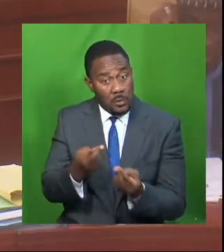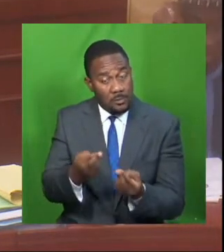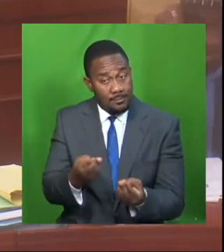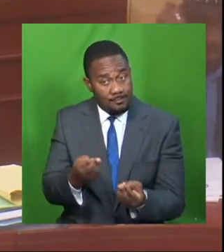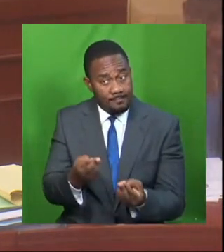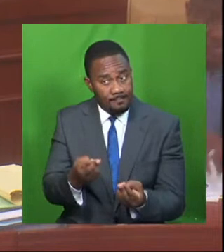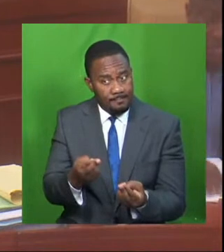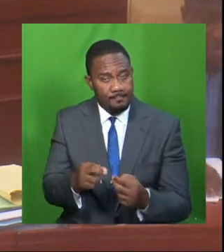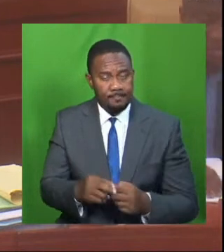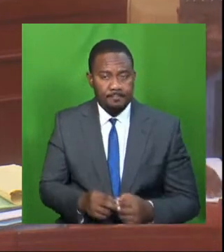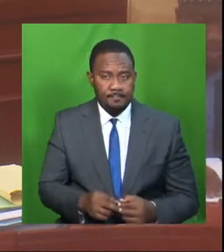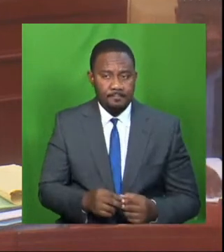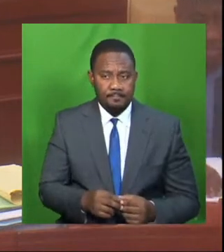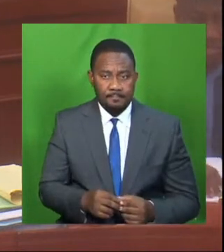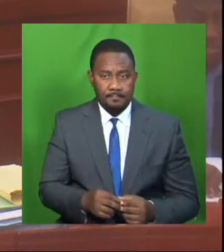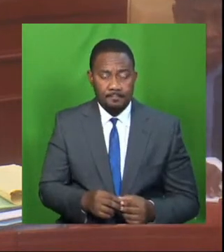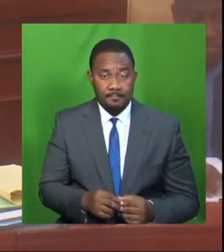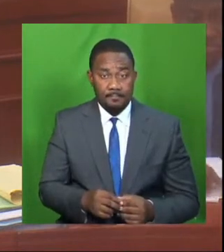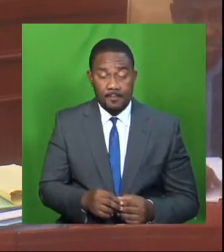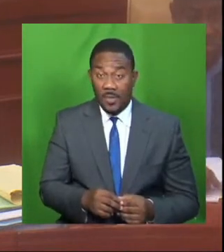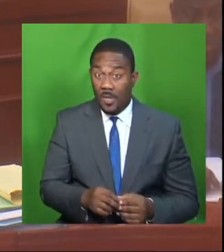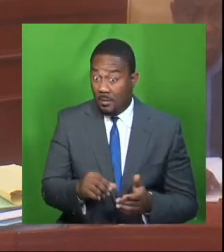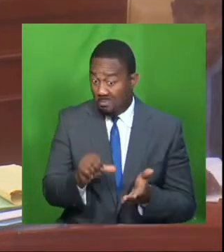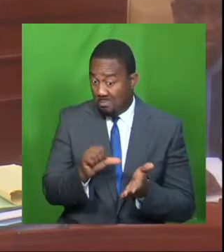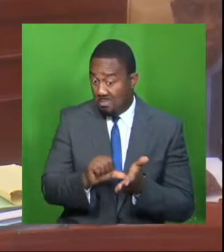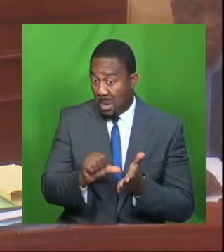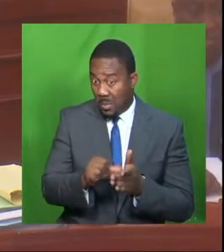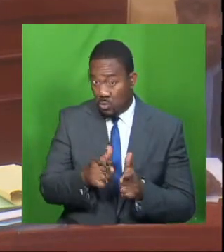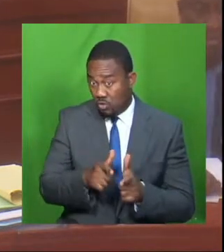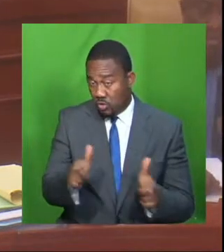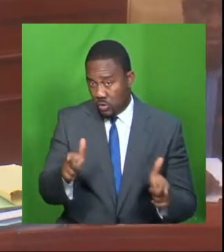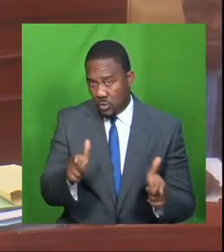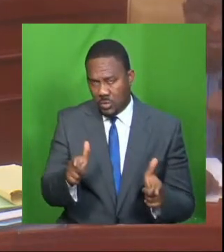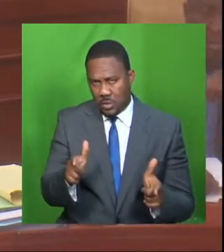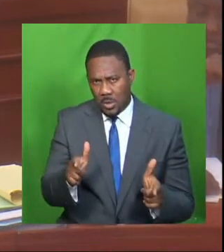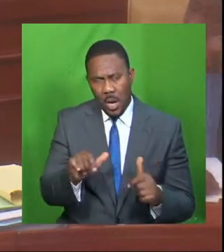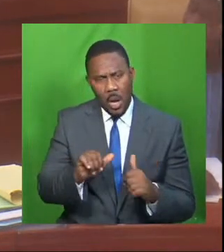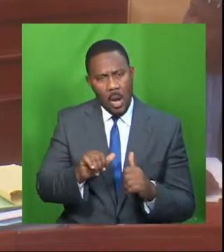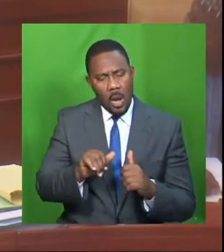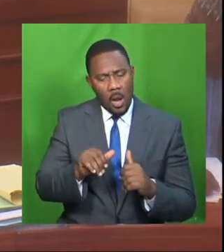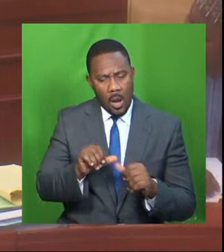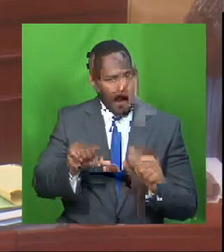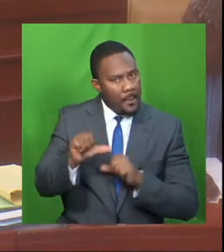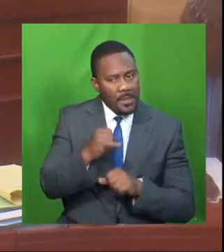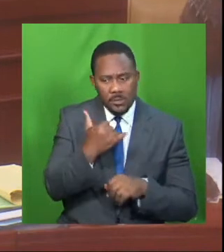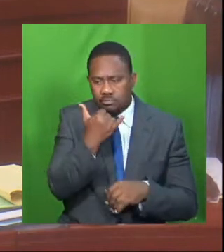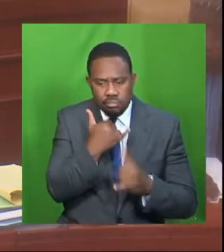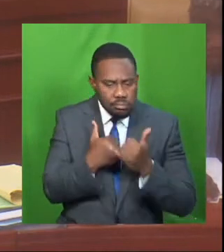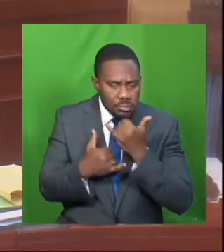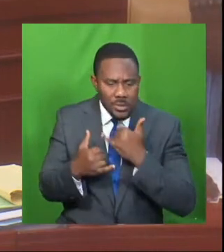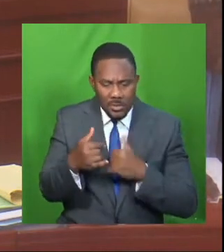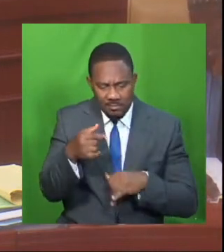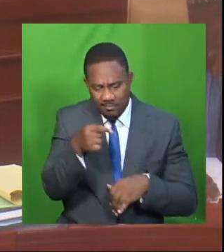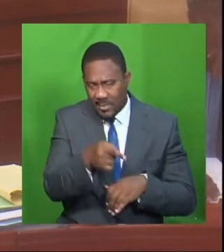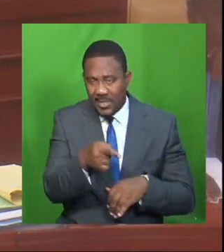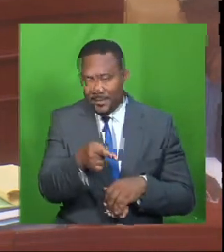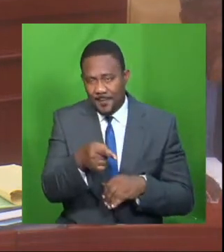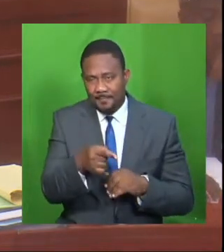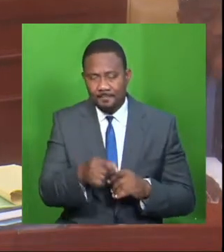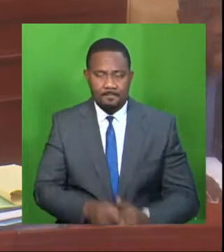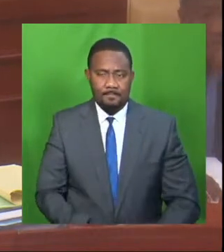Speaker, shall we go on to page 12 for today's order paper and take item